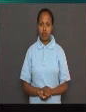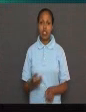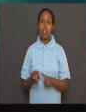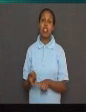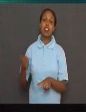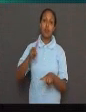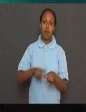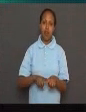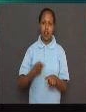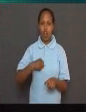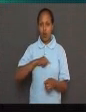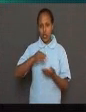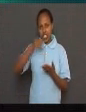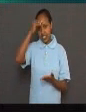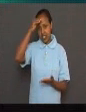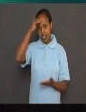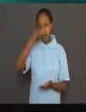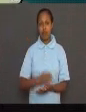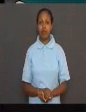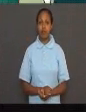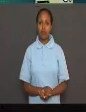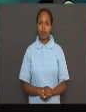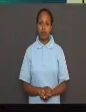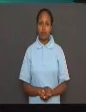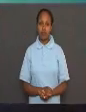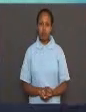Let's get back to our lesson.